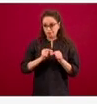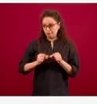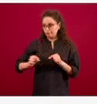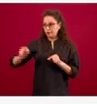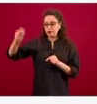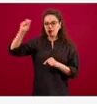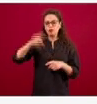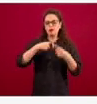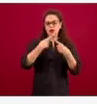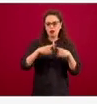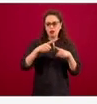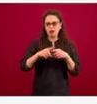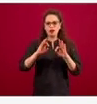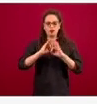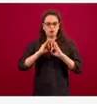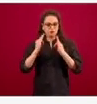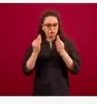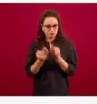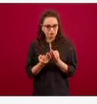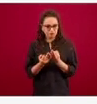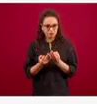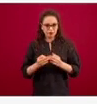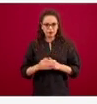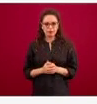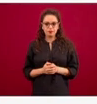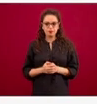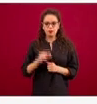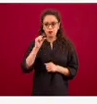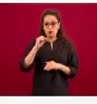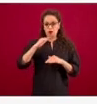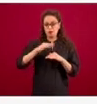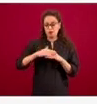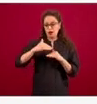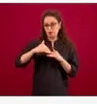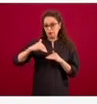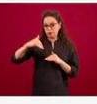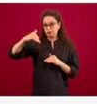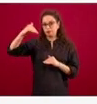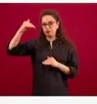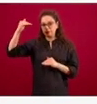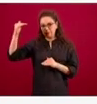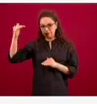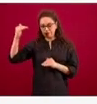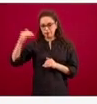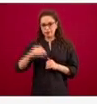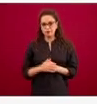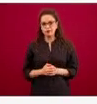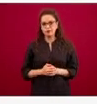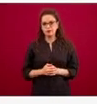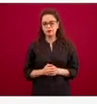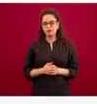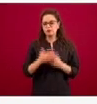And this curve has a different behavior. It looks a little steeper.